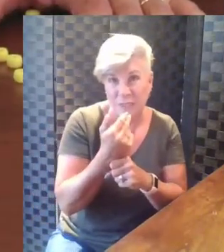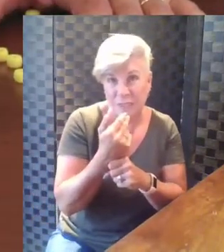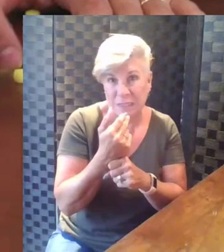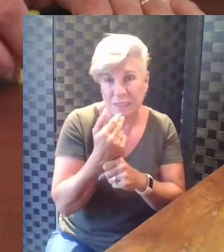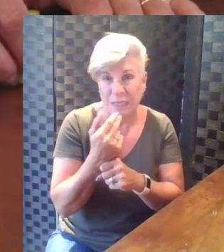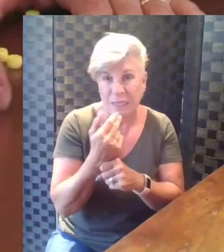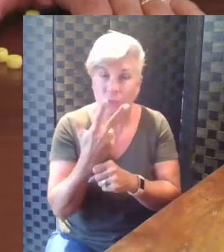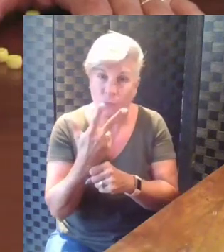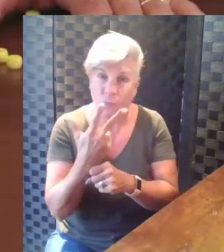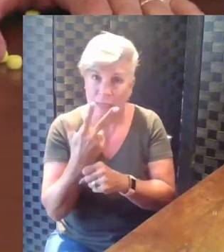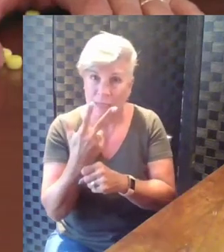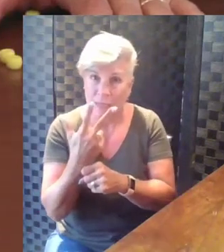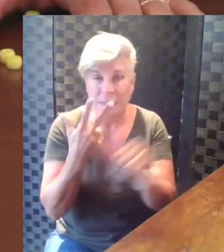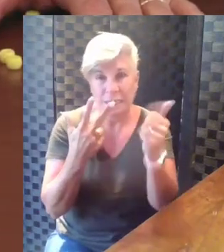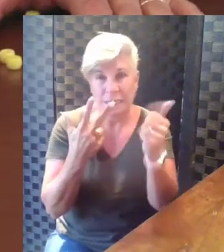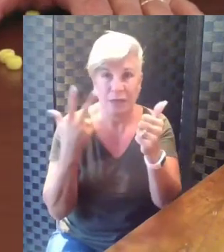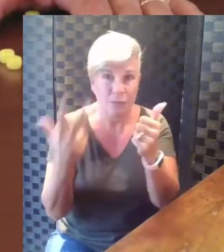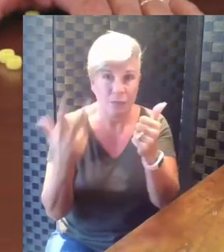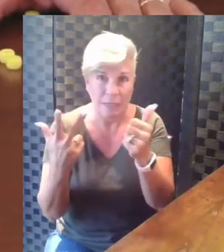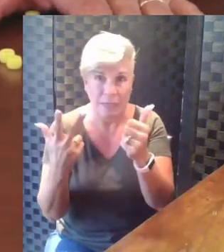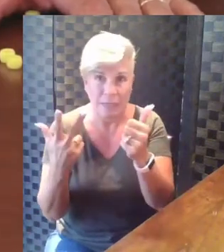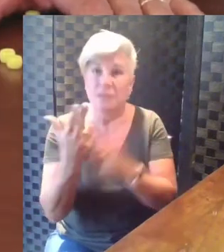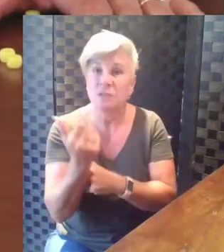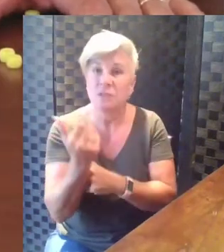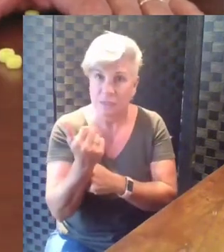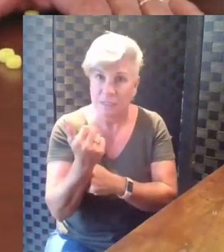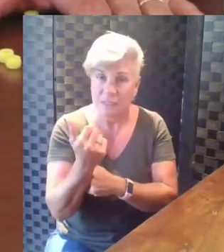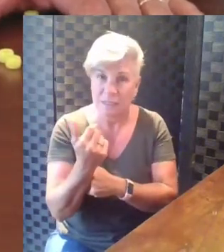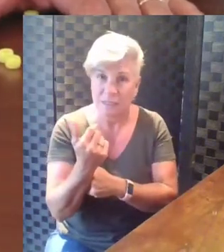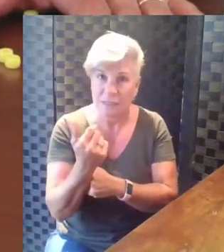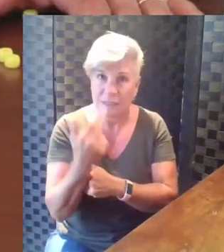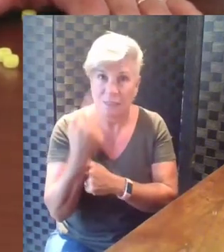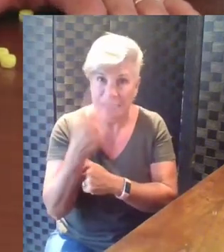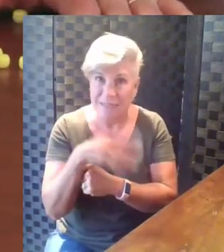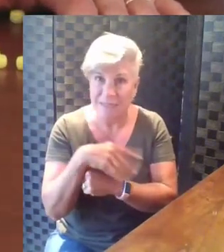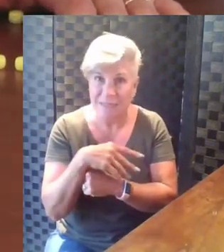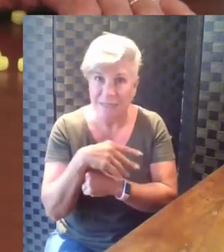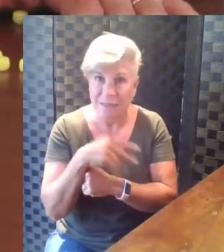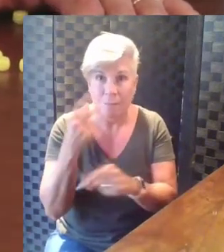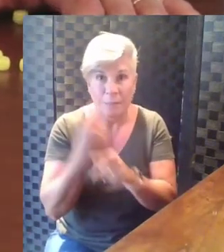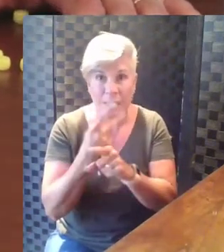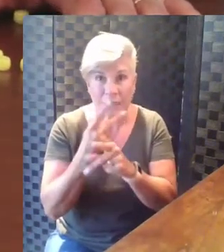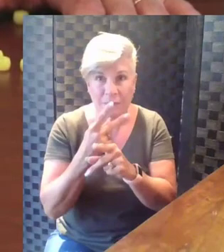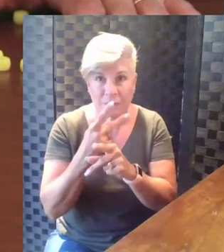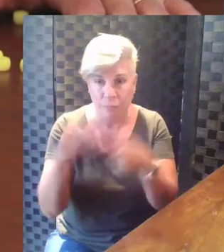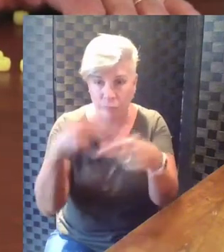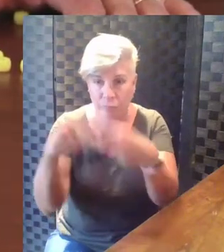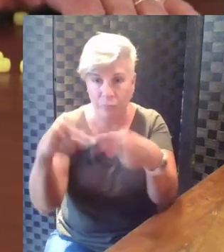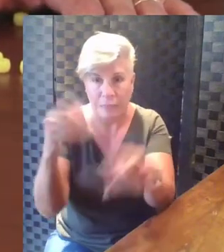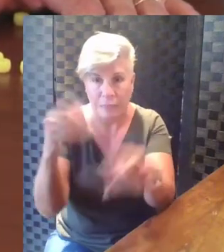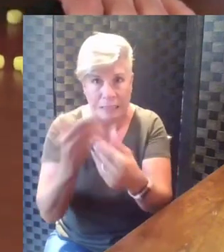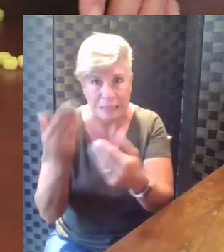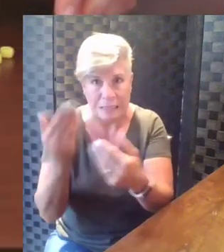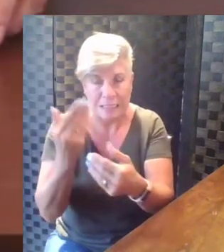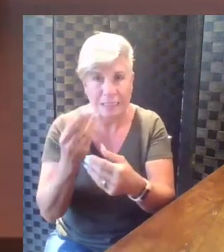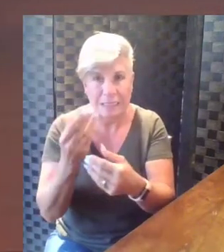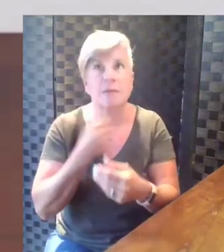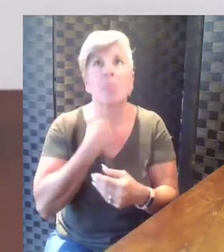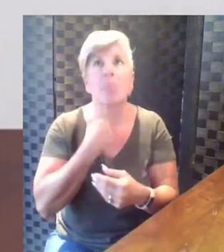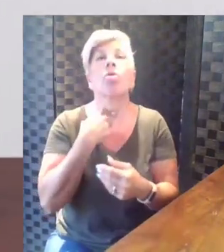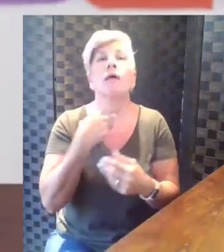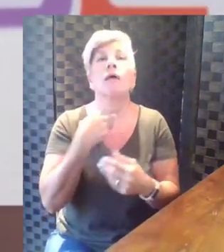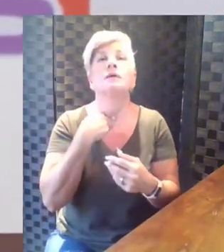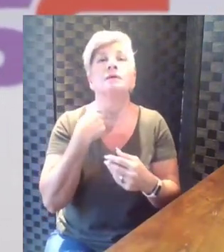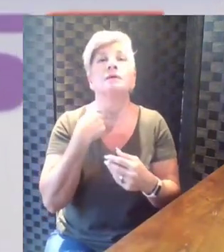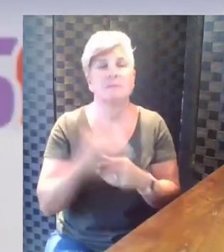10, and 3 extra ones. See how you can do that? Just be careful, these roll all over the place, and they could be a choking hazard if you